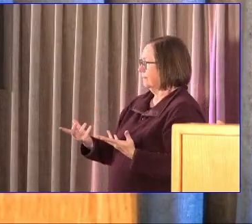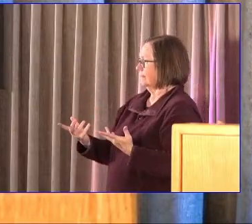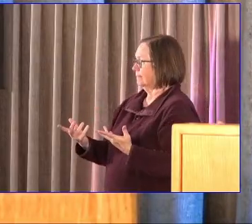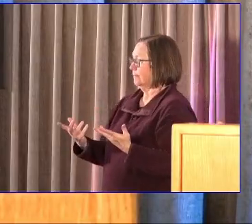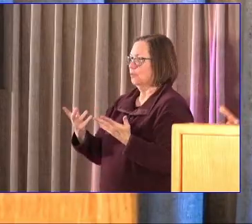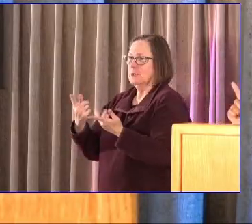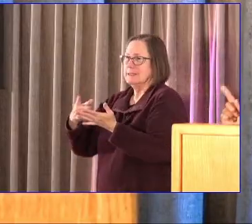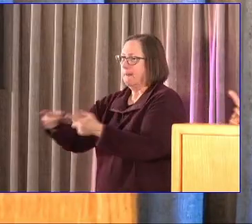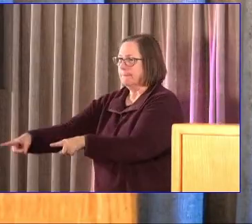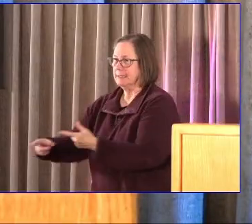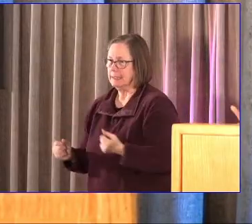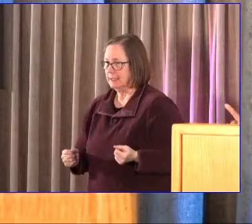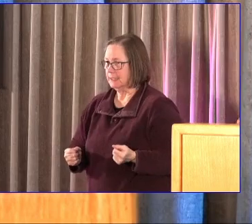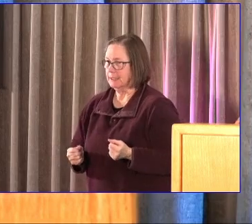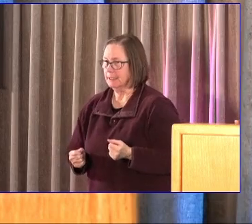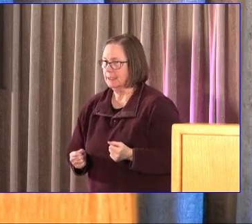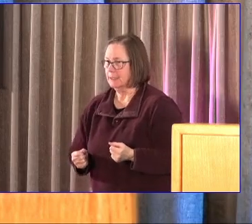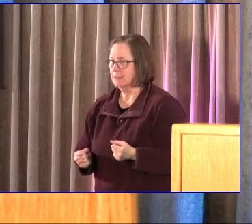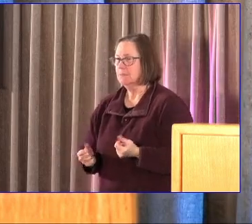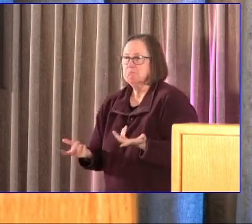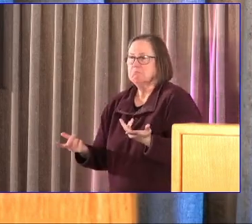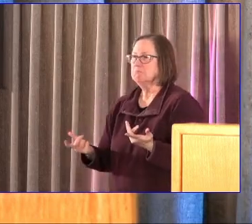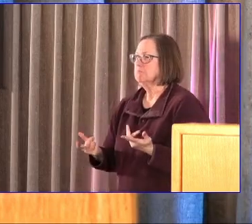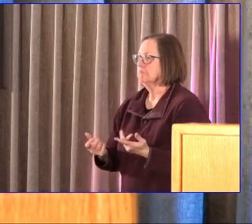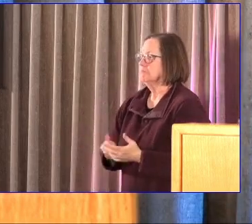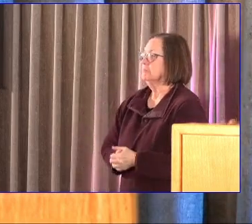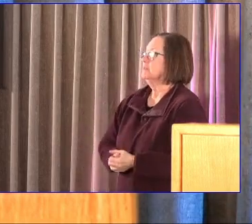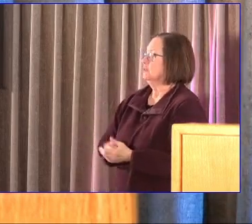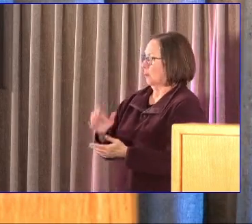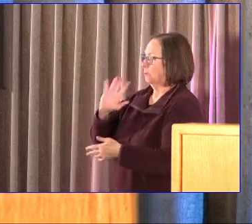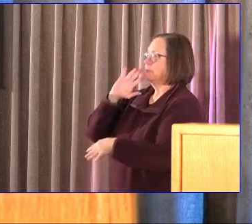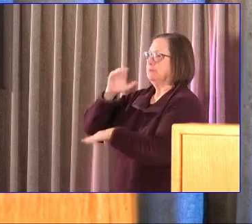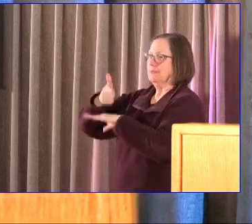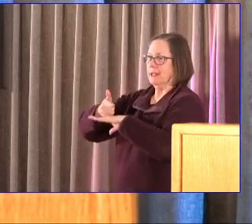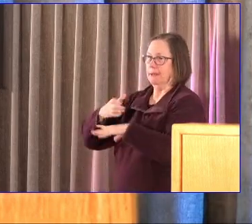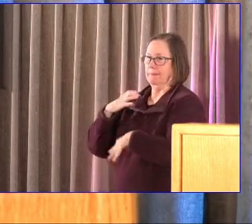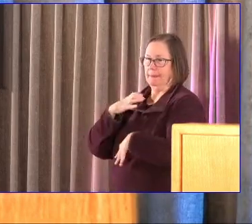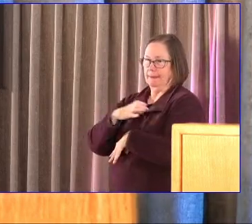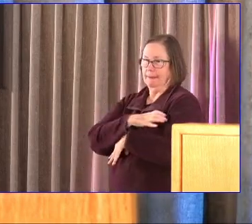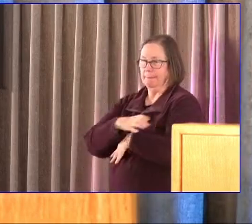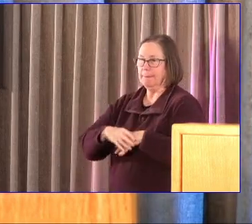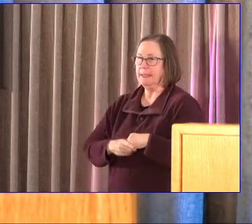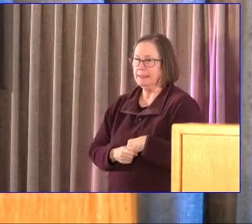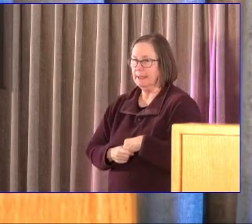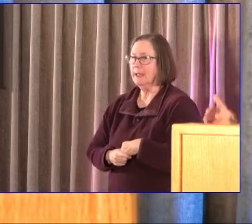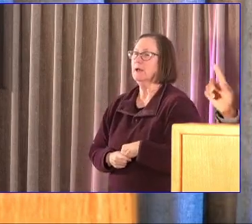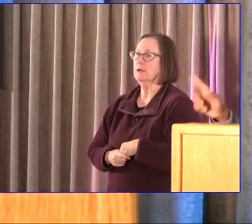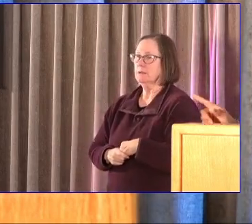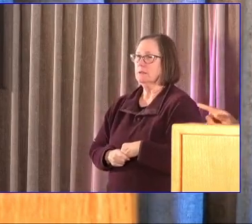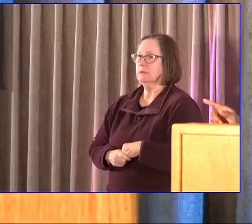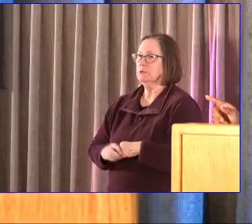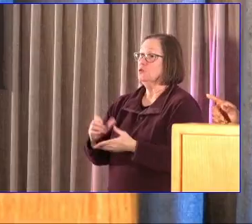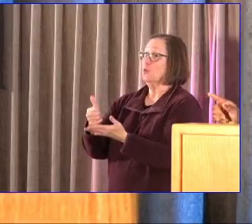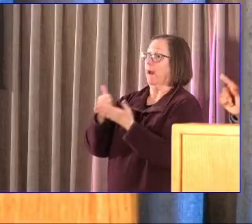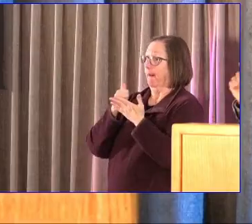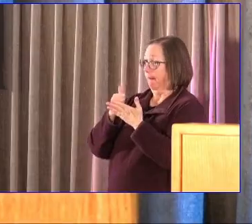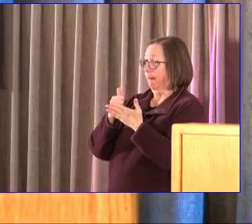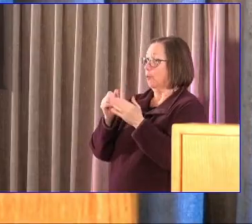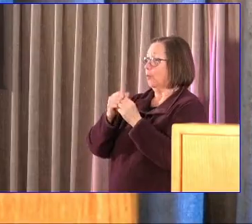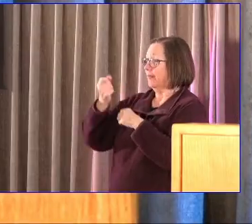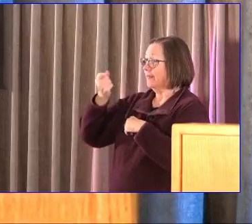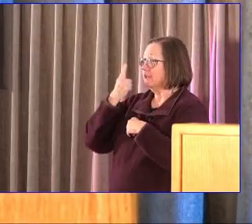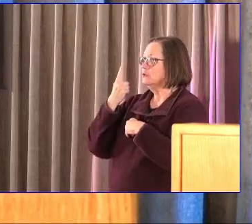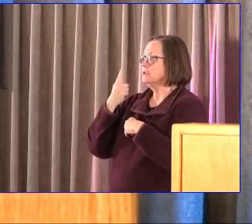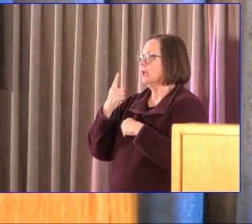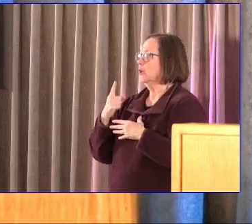information, knowing what's going on and how things fit together, and for me to understand what are those critical needs out there that are unmet, or